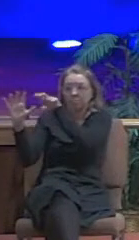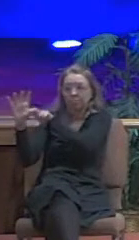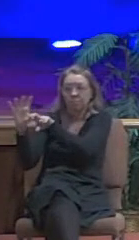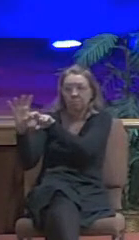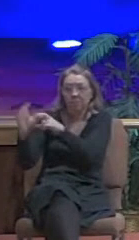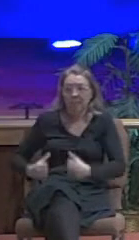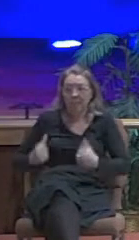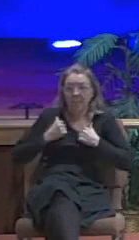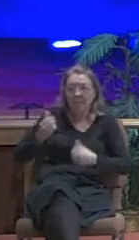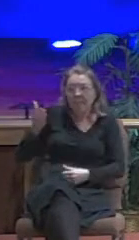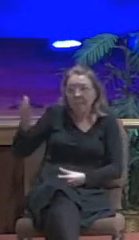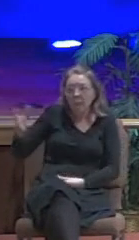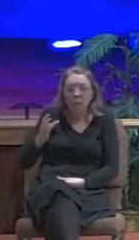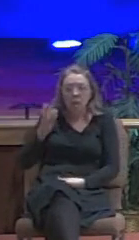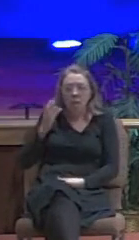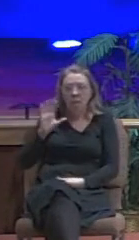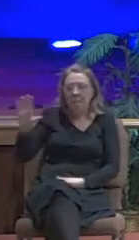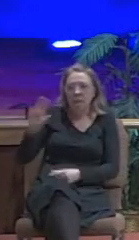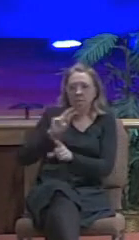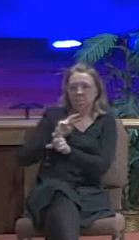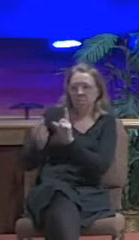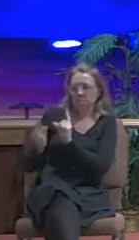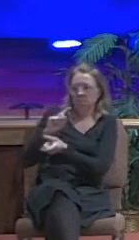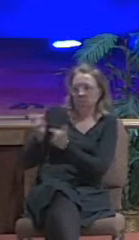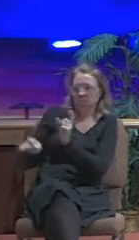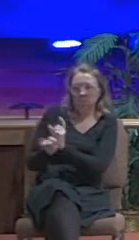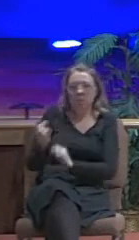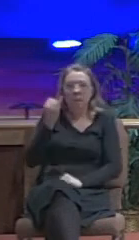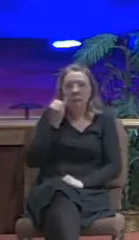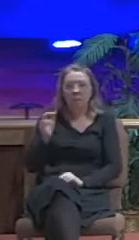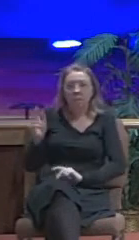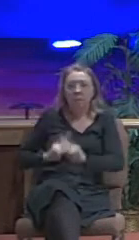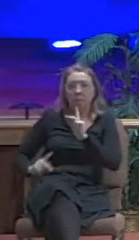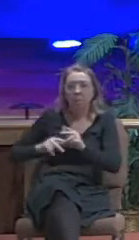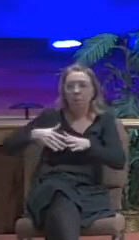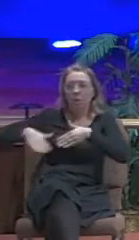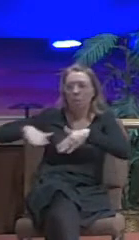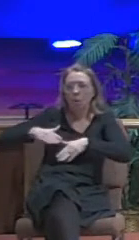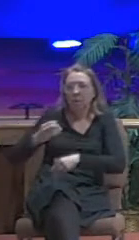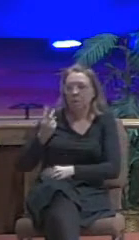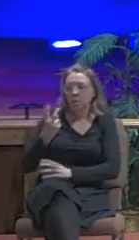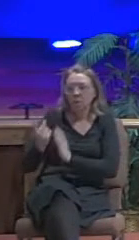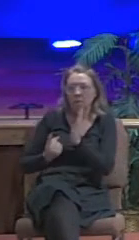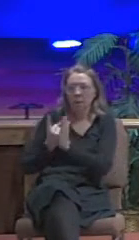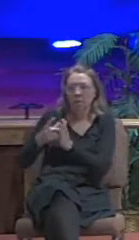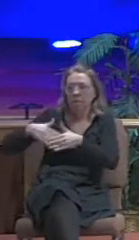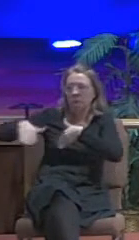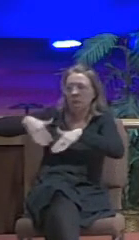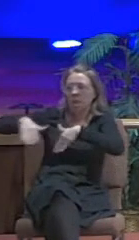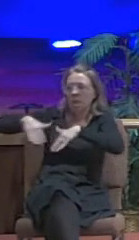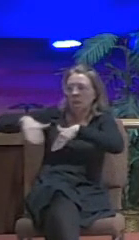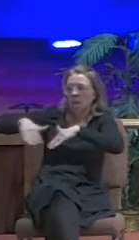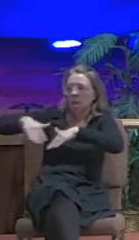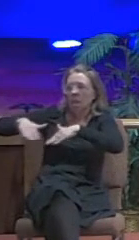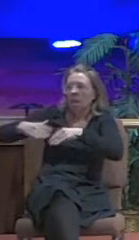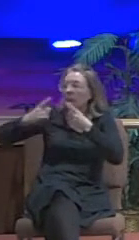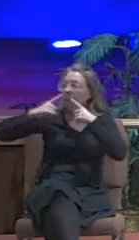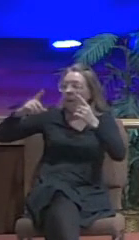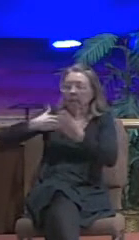When they see people walking 12 hours one way just to go to church, it might change their perspective.